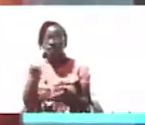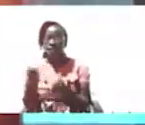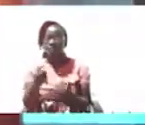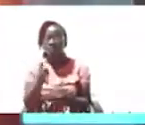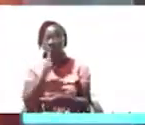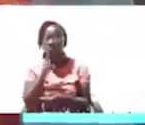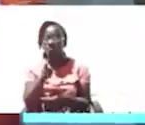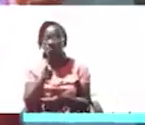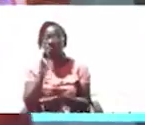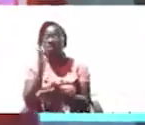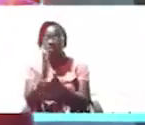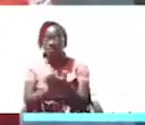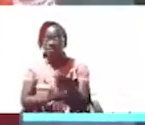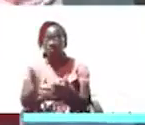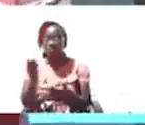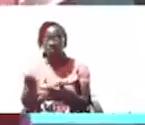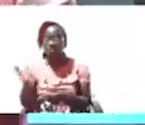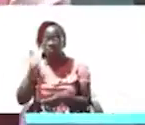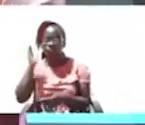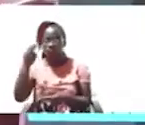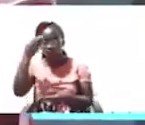Something will happen in the spirit